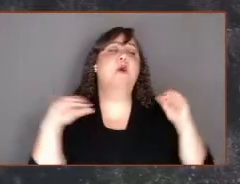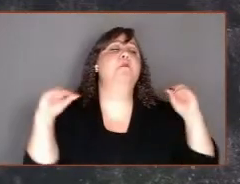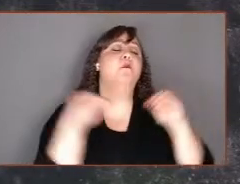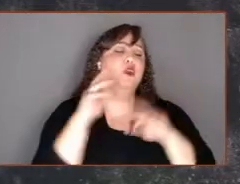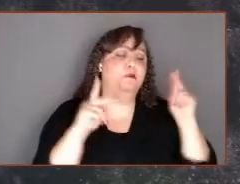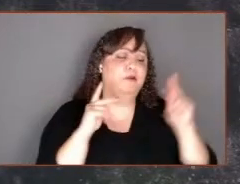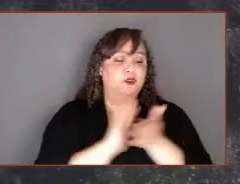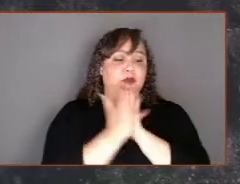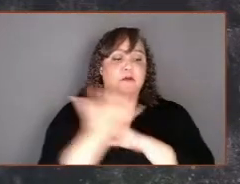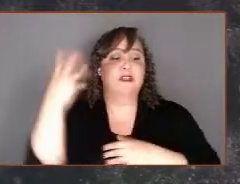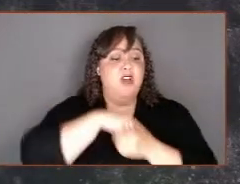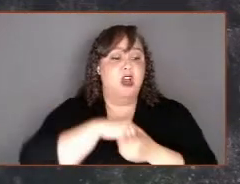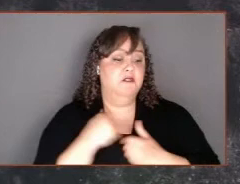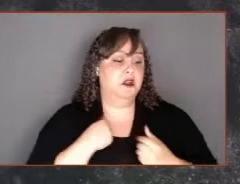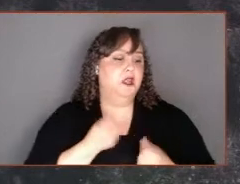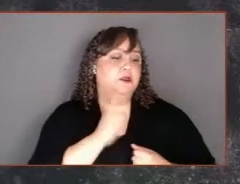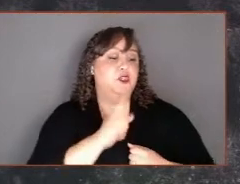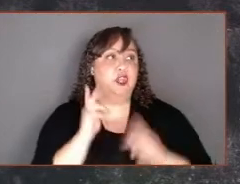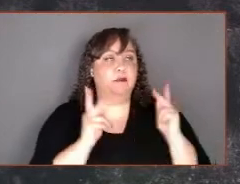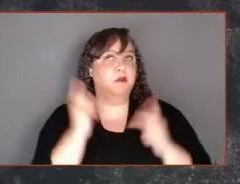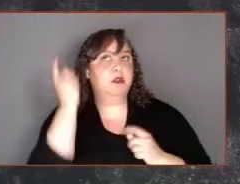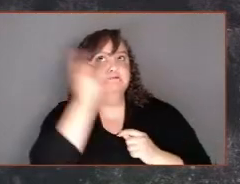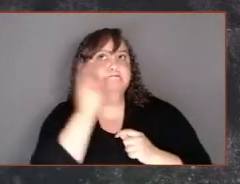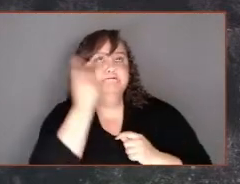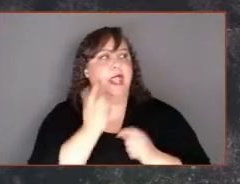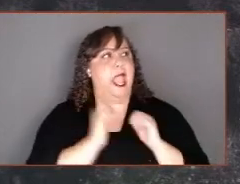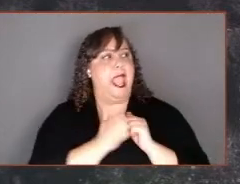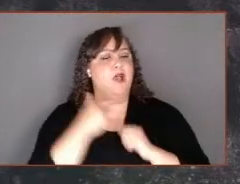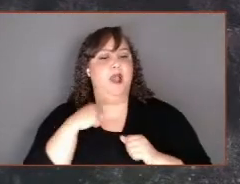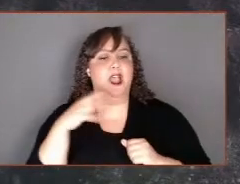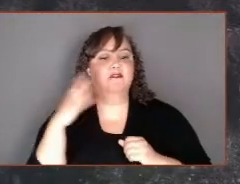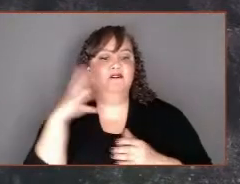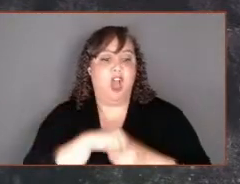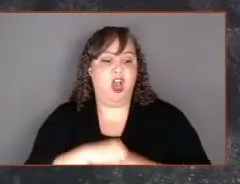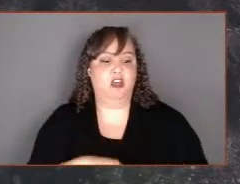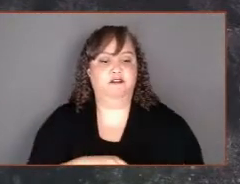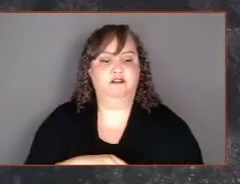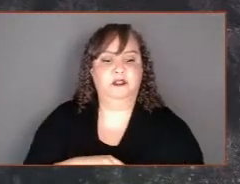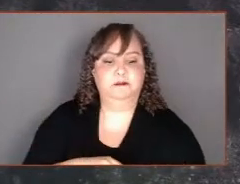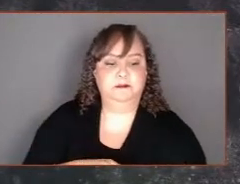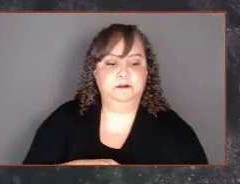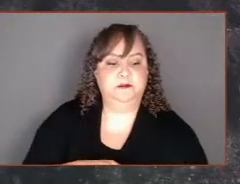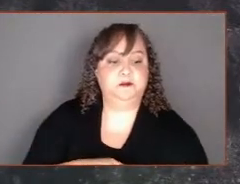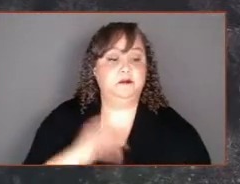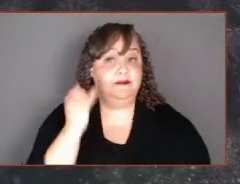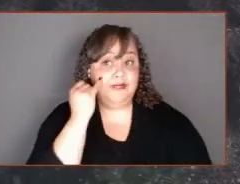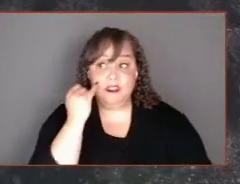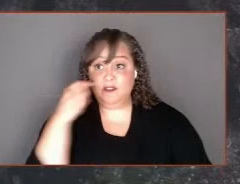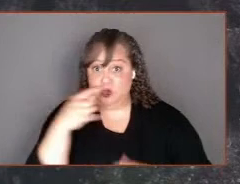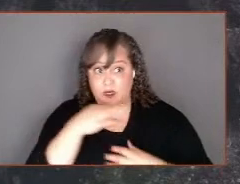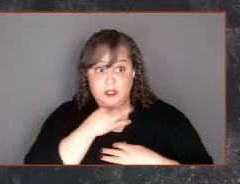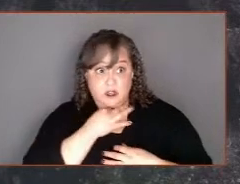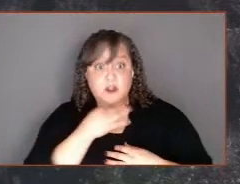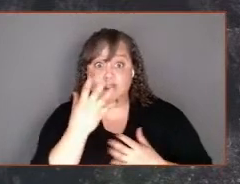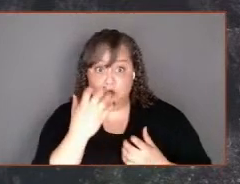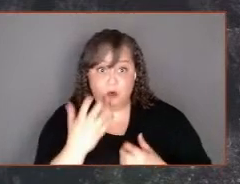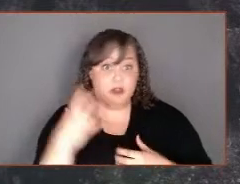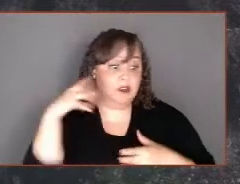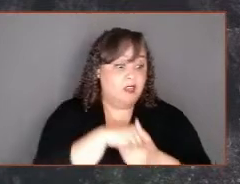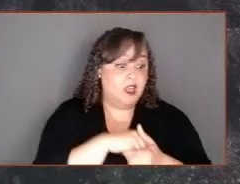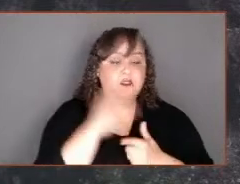that. So if you want to get involved and you're curious about more challenges like this, you can subscribe to the NASA Express newsletter